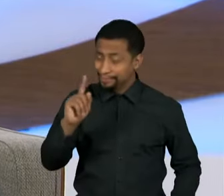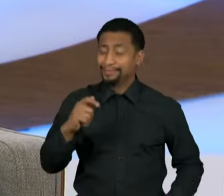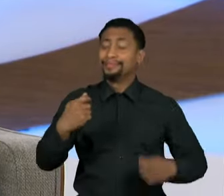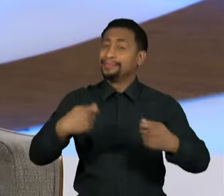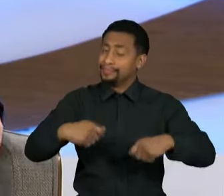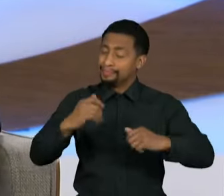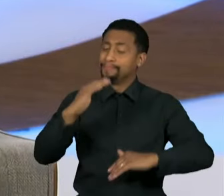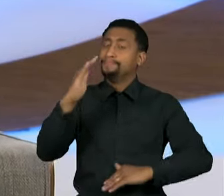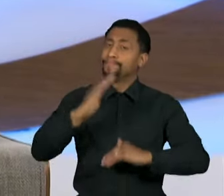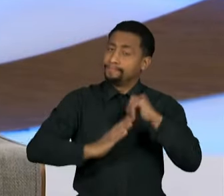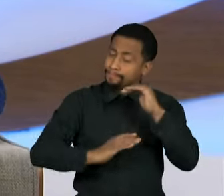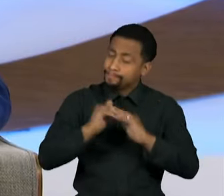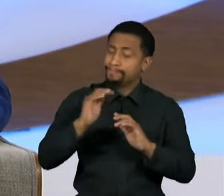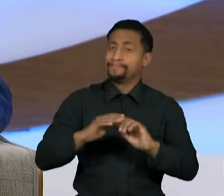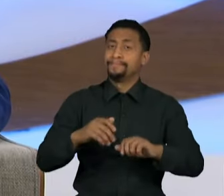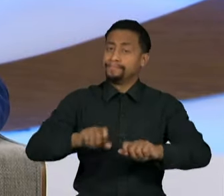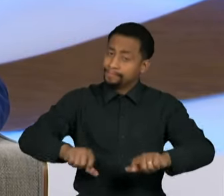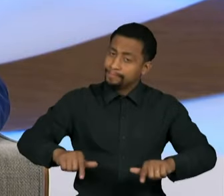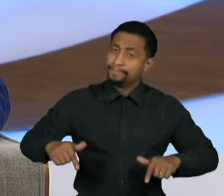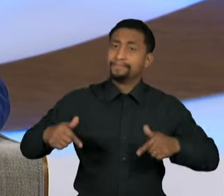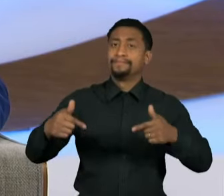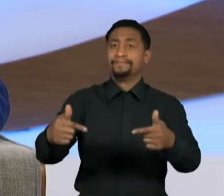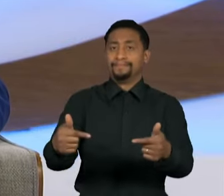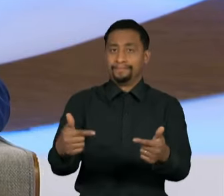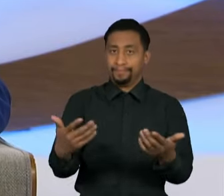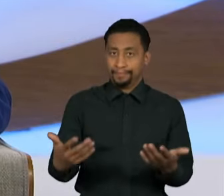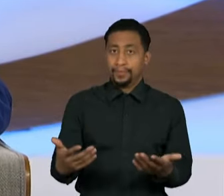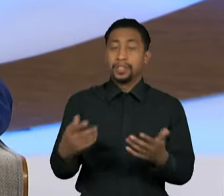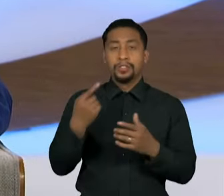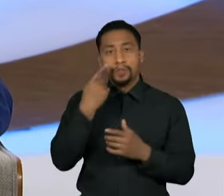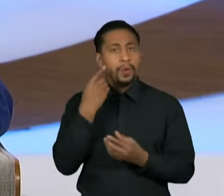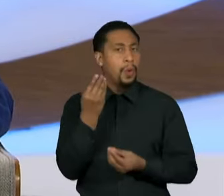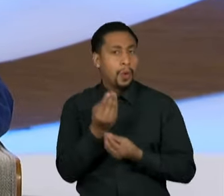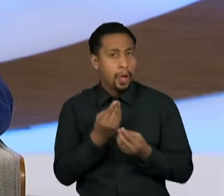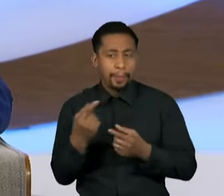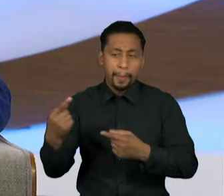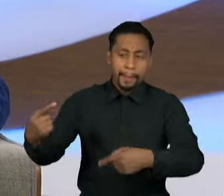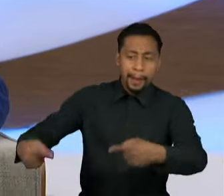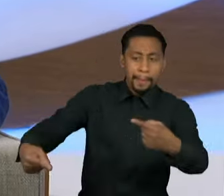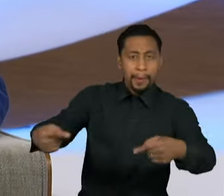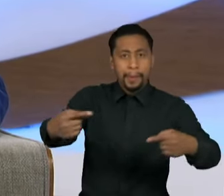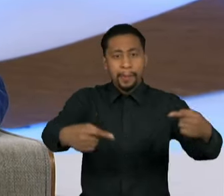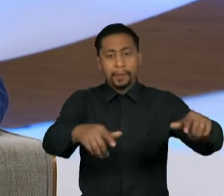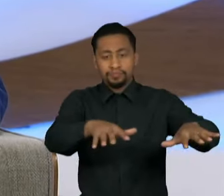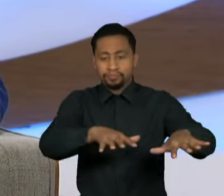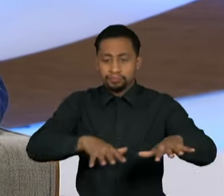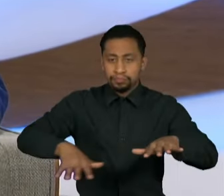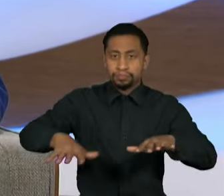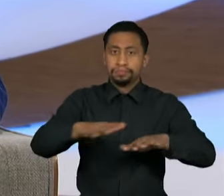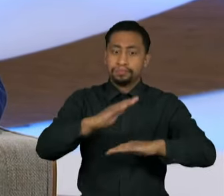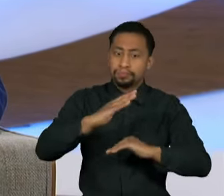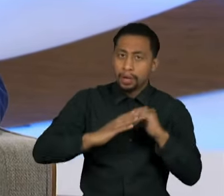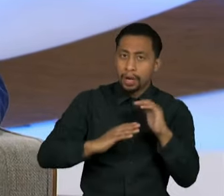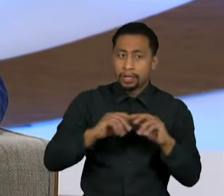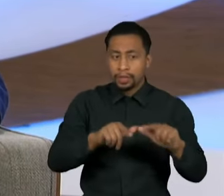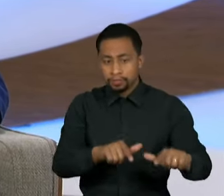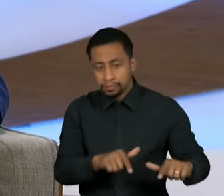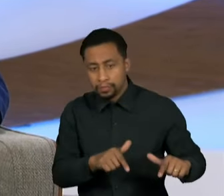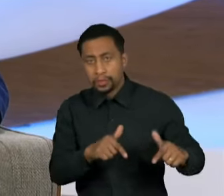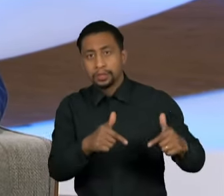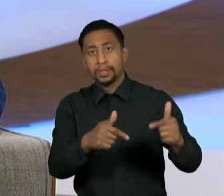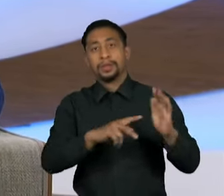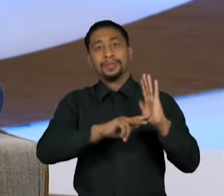practice. This is why finding forms of political participation at the local level, and in unions and